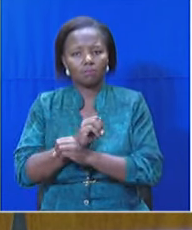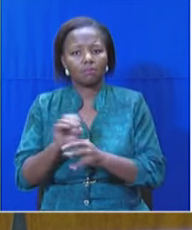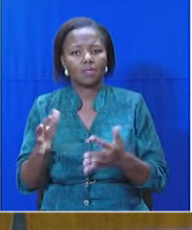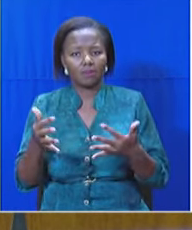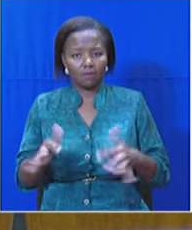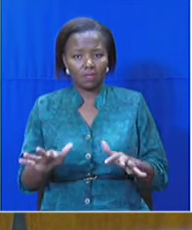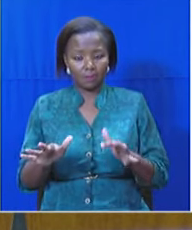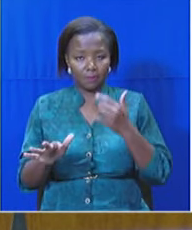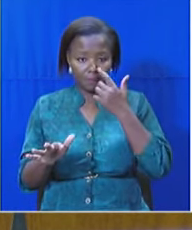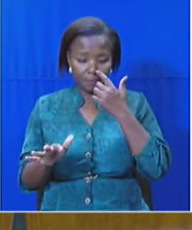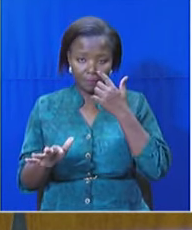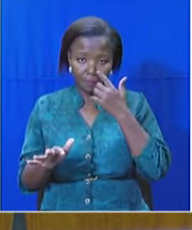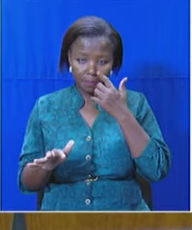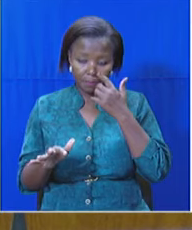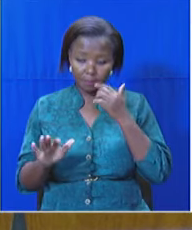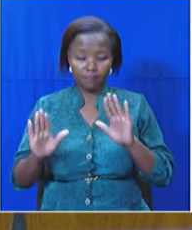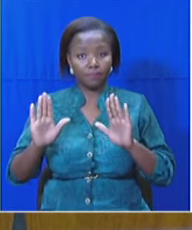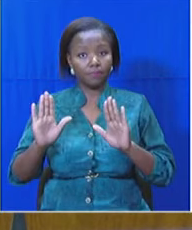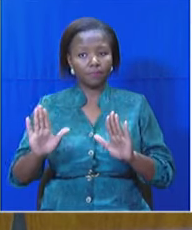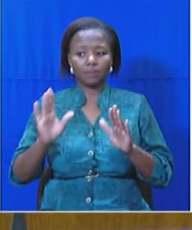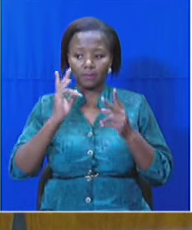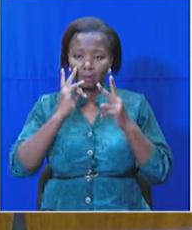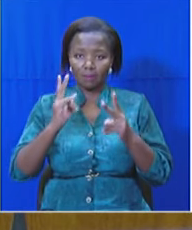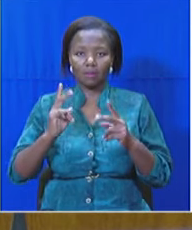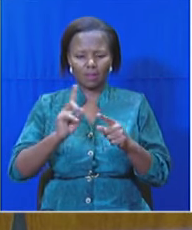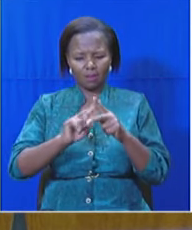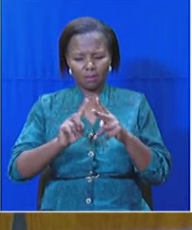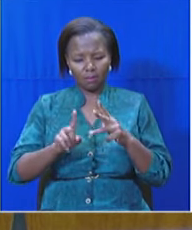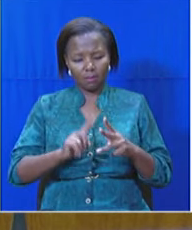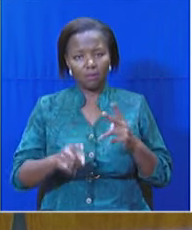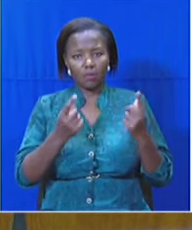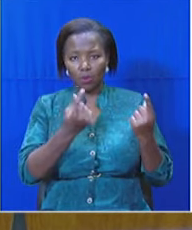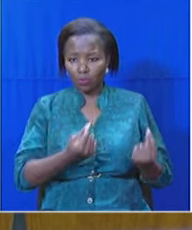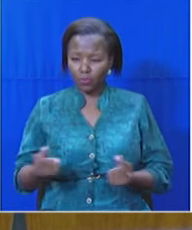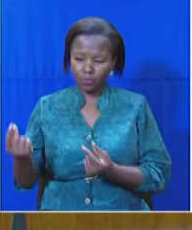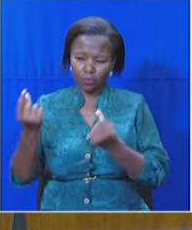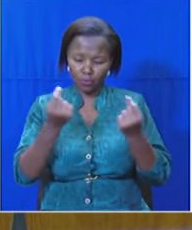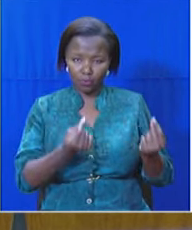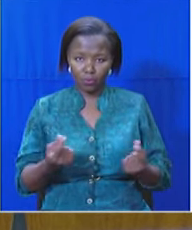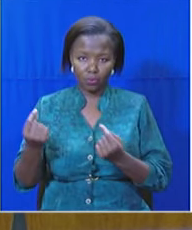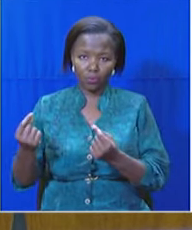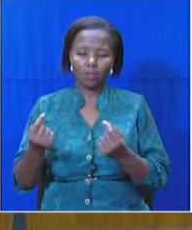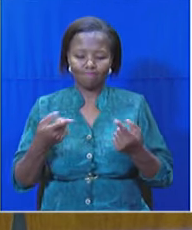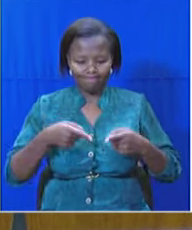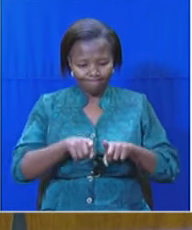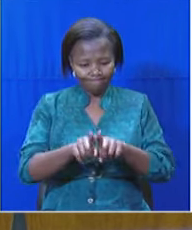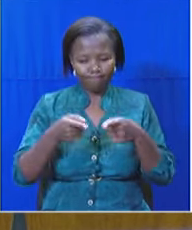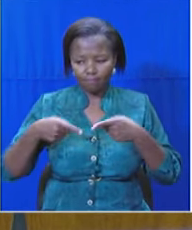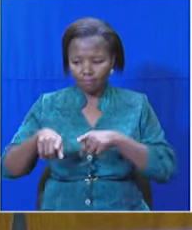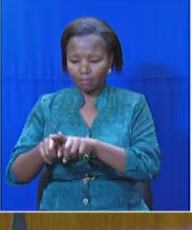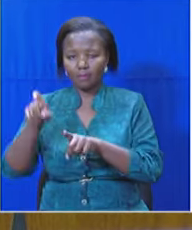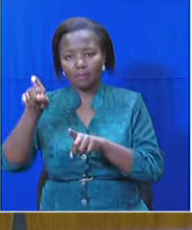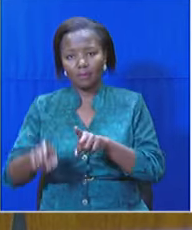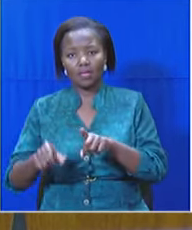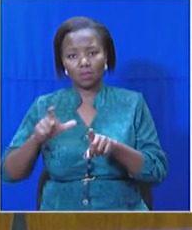The intention is that many of the activities will run simultaneously to ensure that we are able to meet the deadline